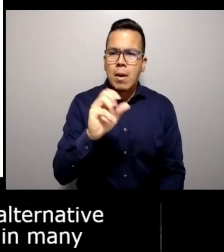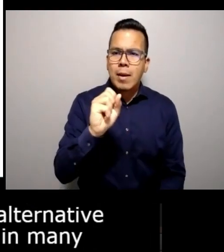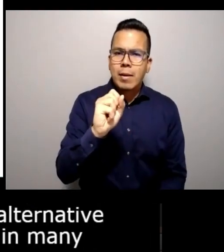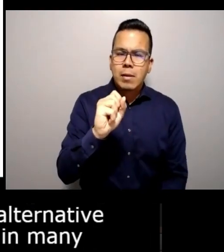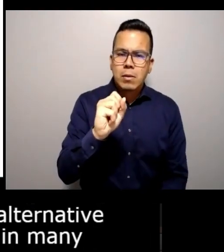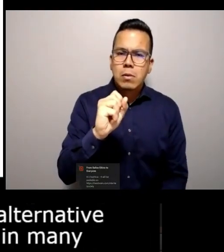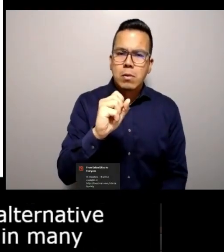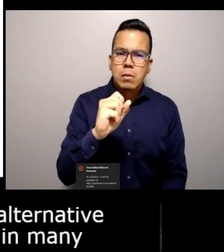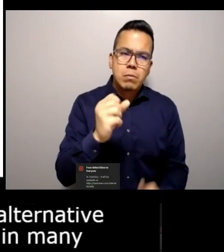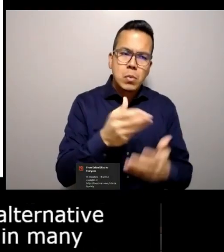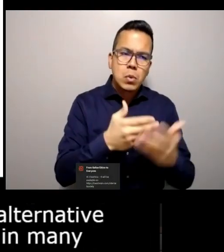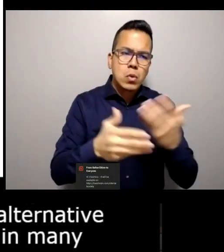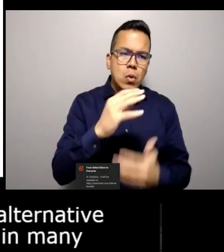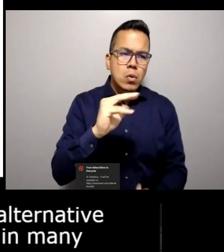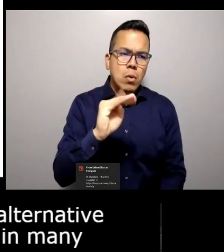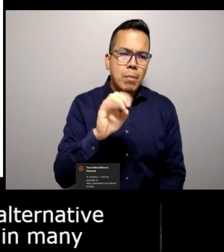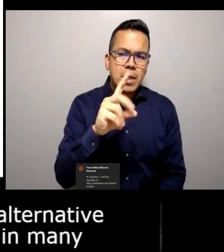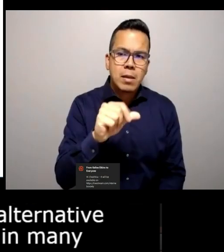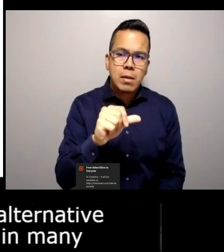like Zoom and